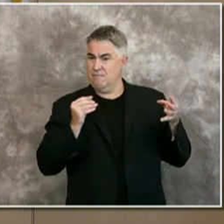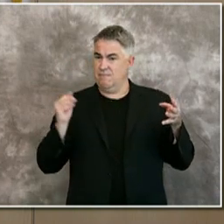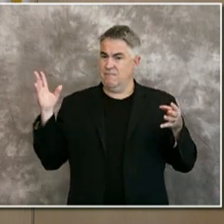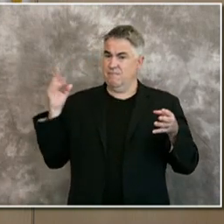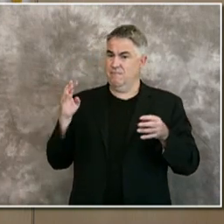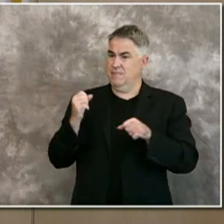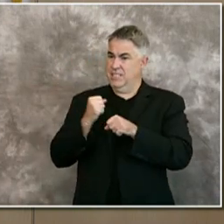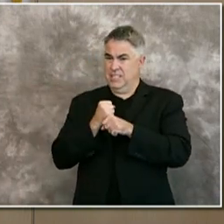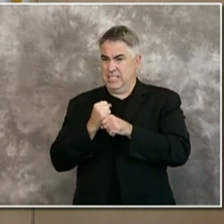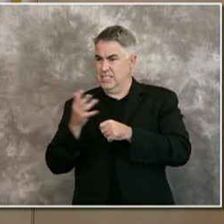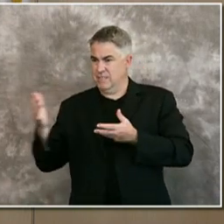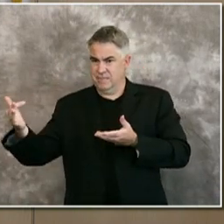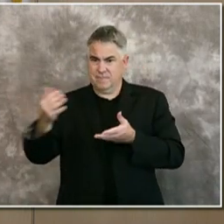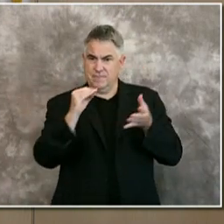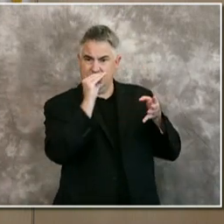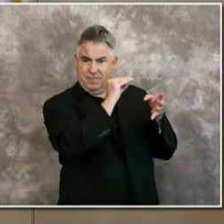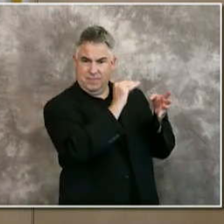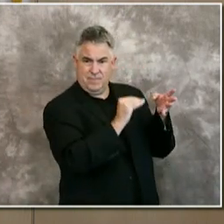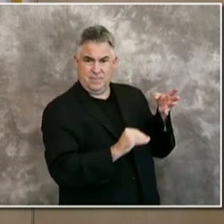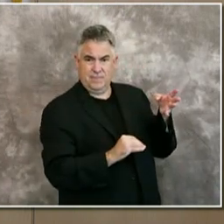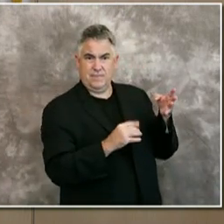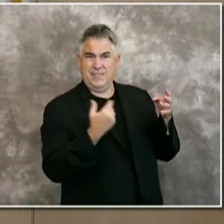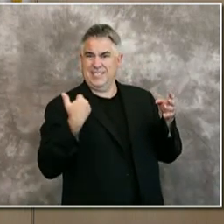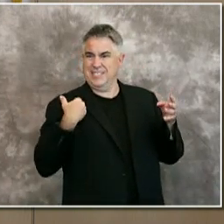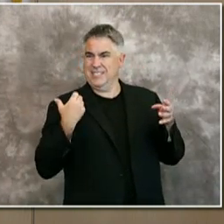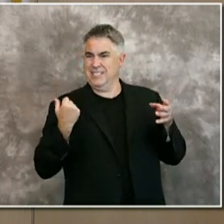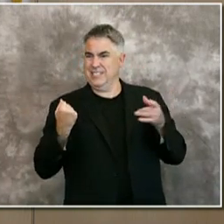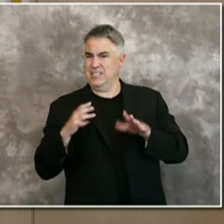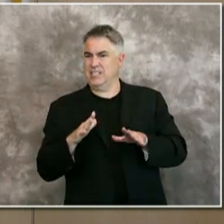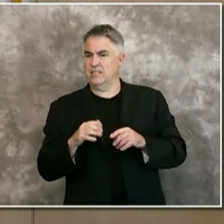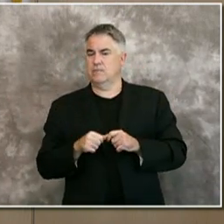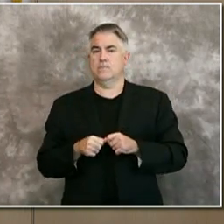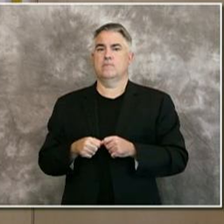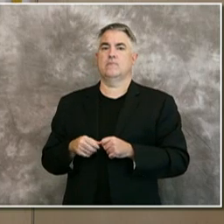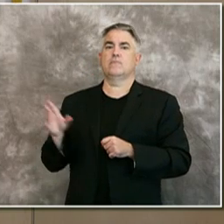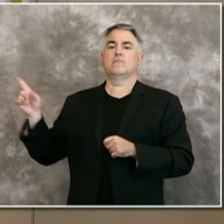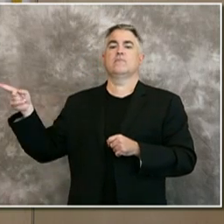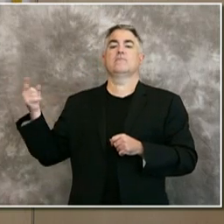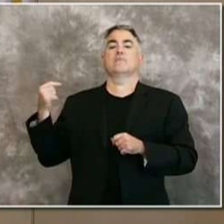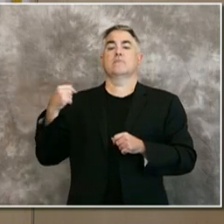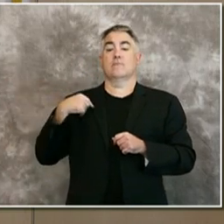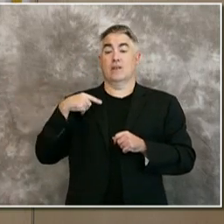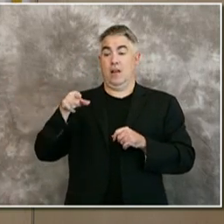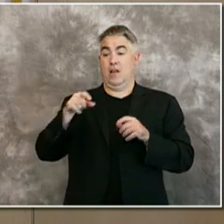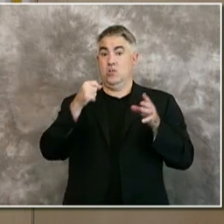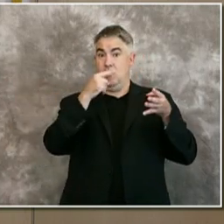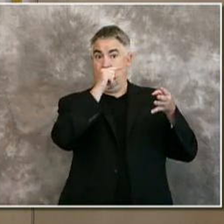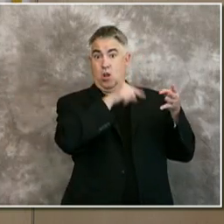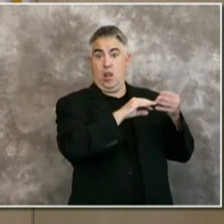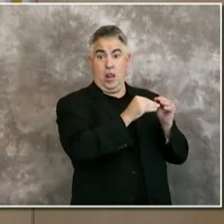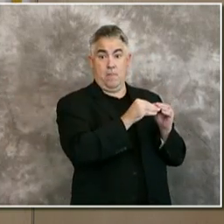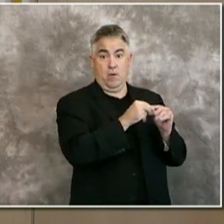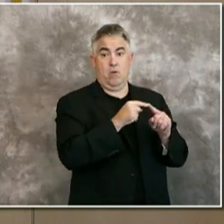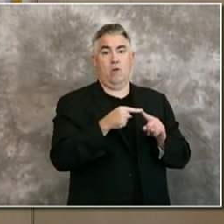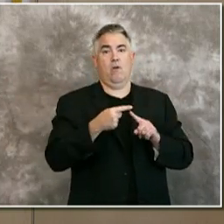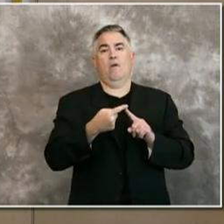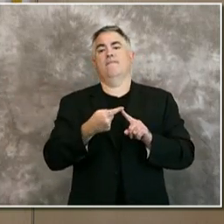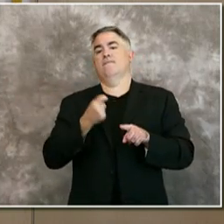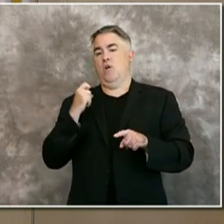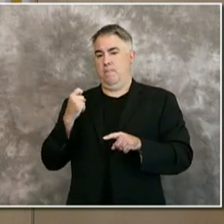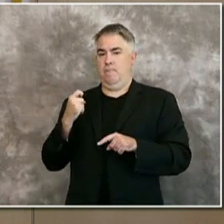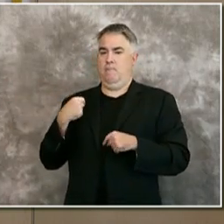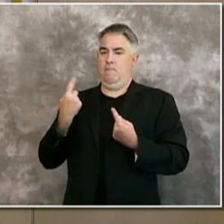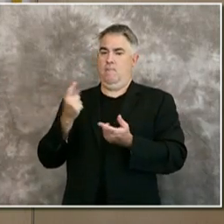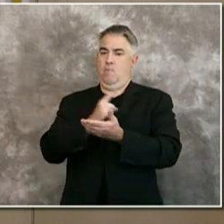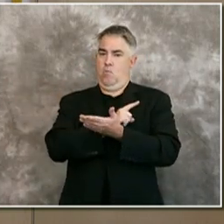and Sundays? So we update the triggers for the public through the week, but we still look at them over the